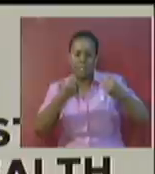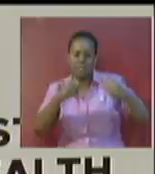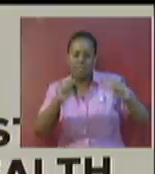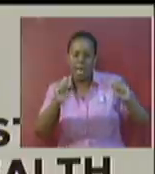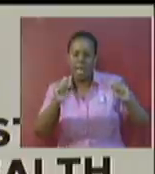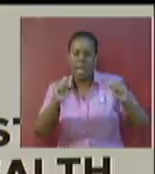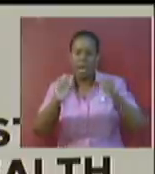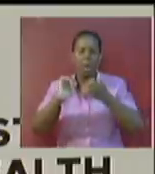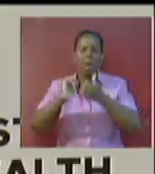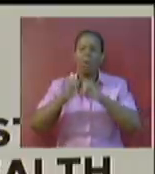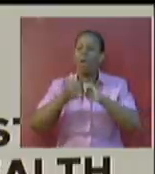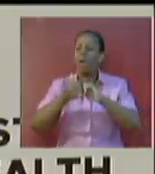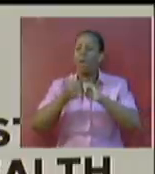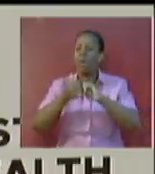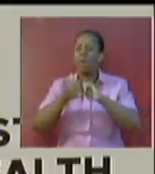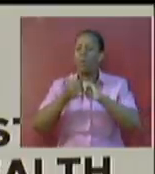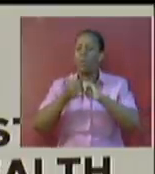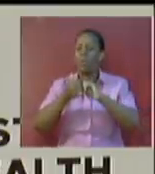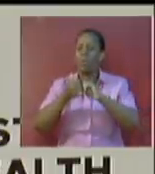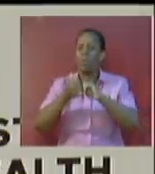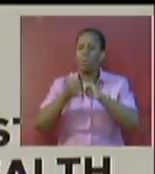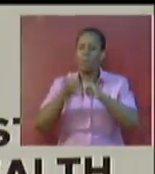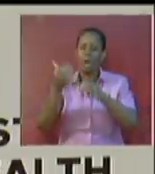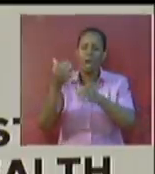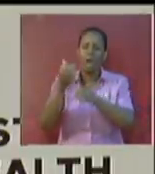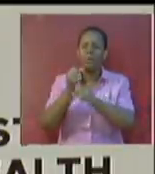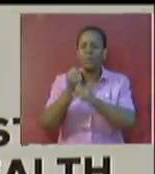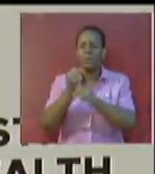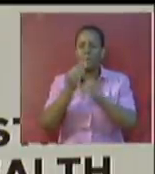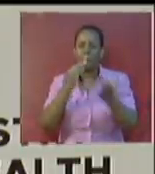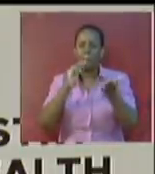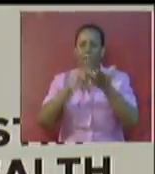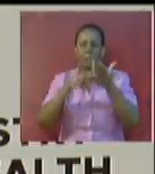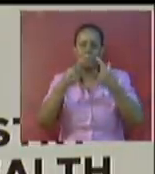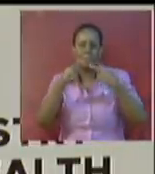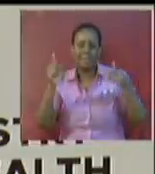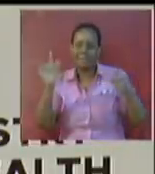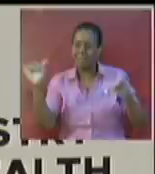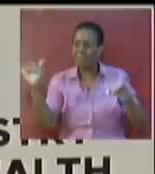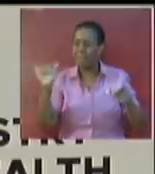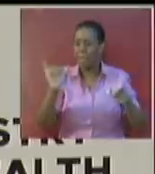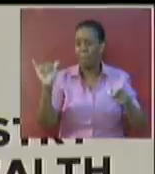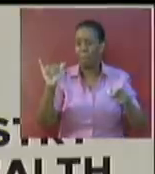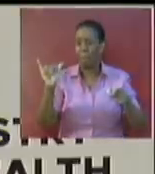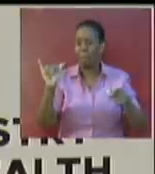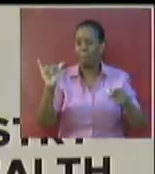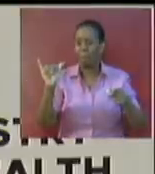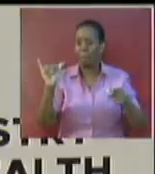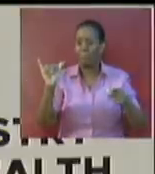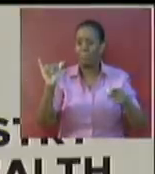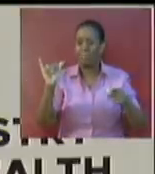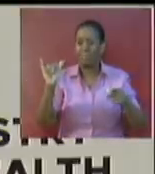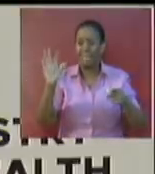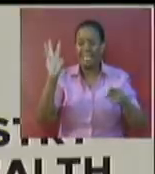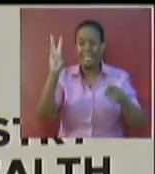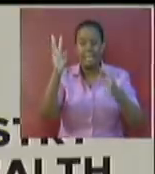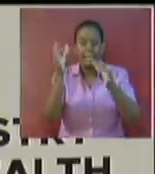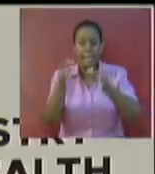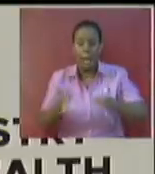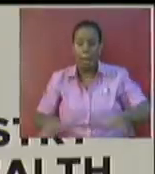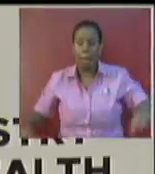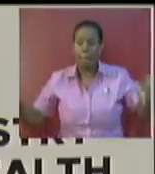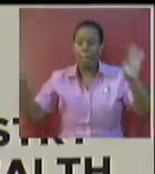persons, but the messages, as Dr. Fraser put it, remains the same. Those 6 or 7 key messages that we have been trying to get